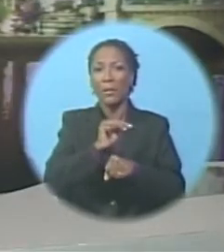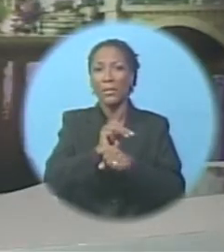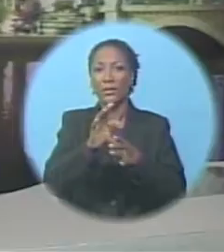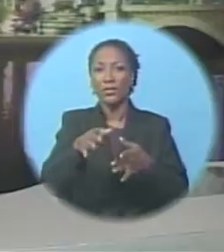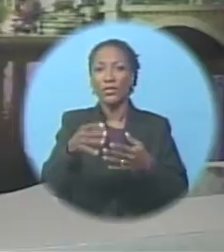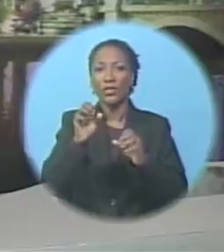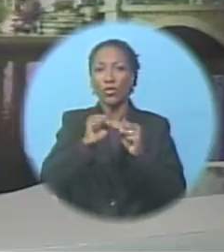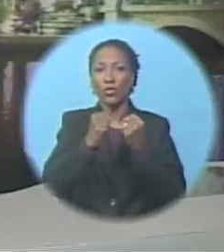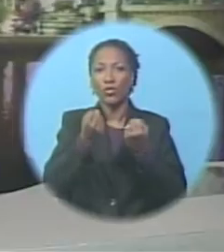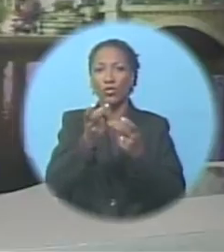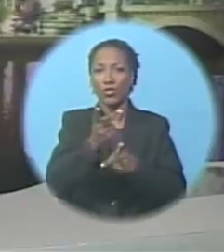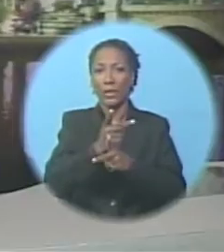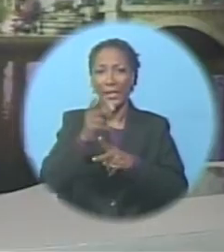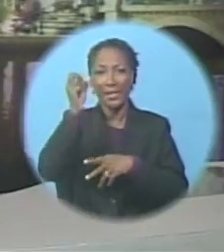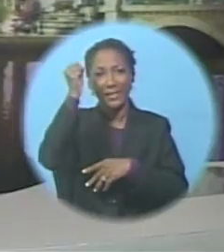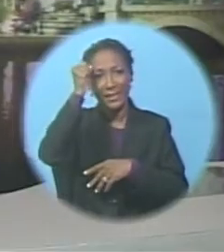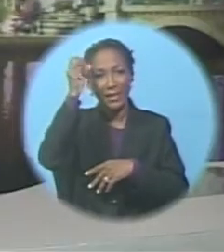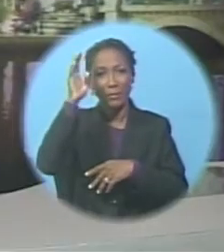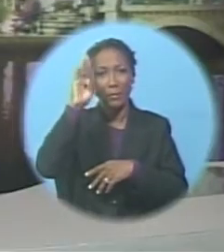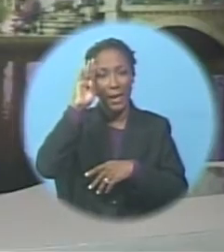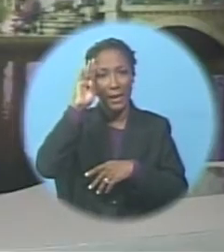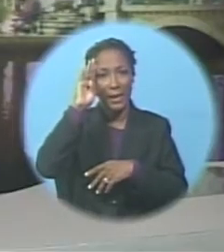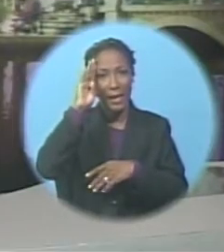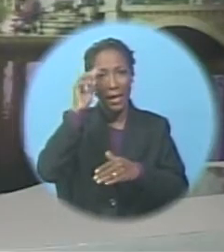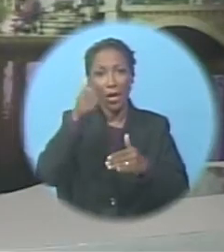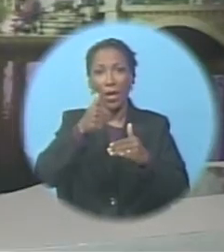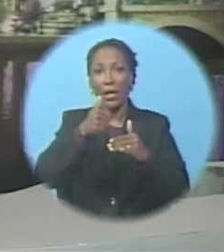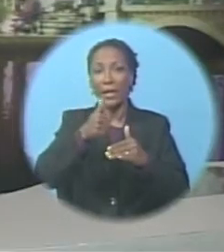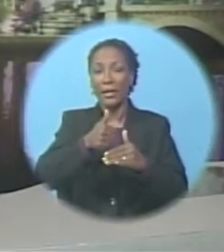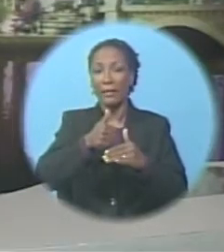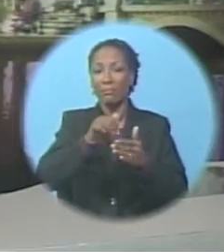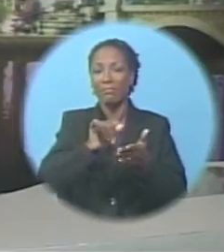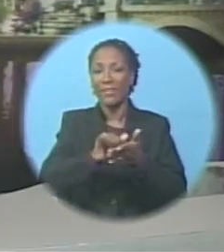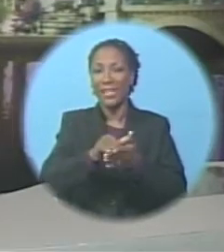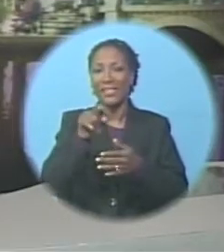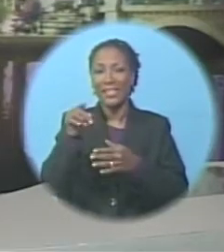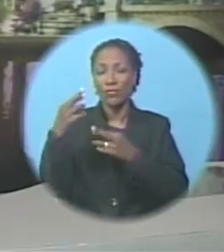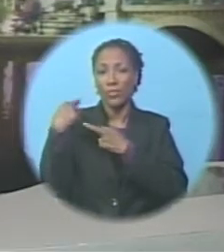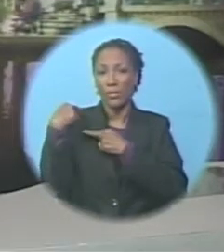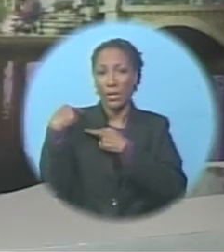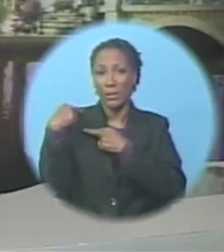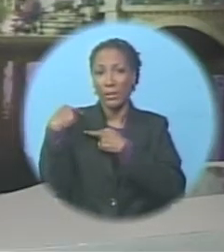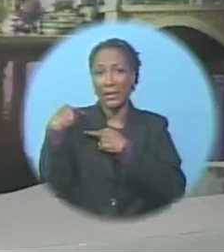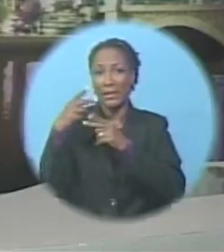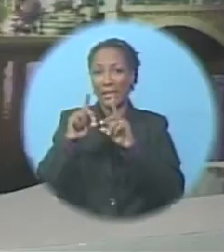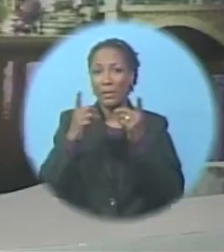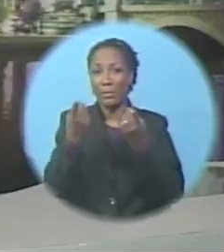Care Steve Blackett, under whose portfolio that entity falls, says the department has created a